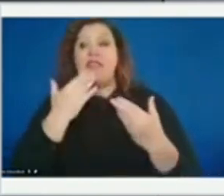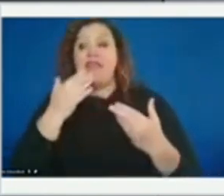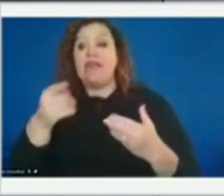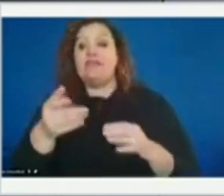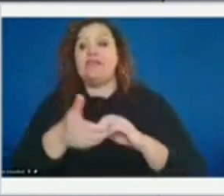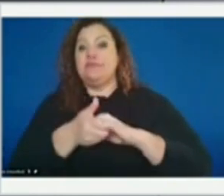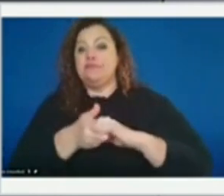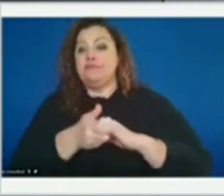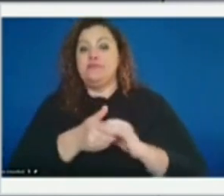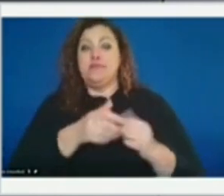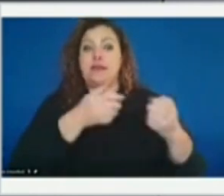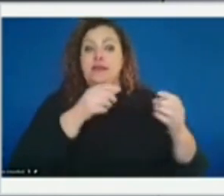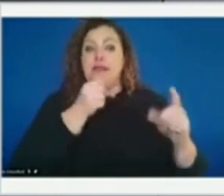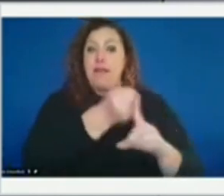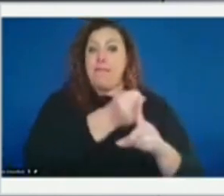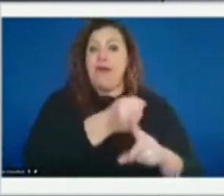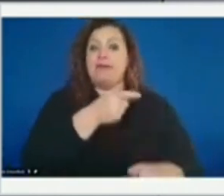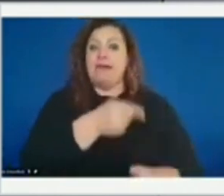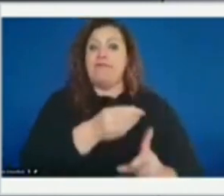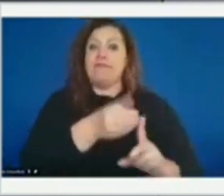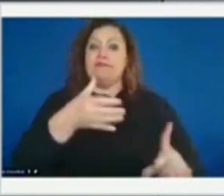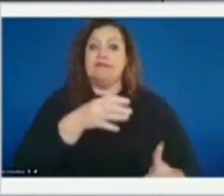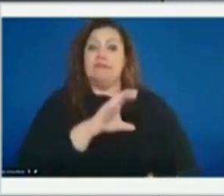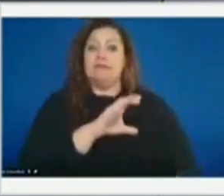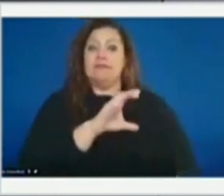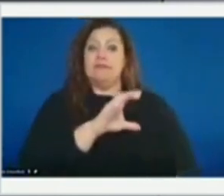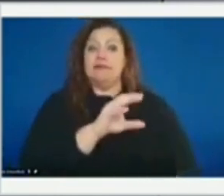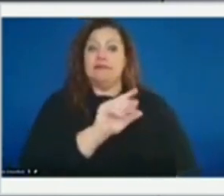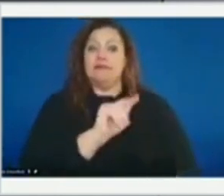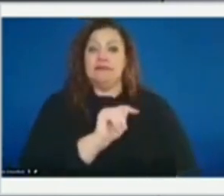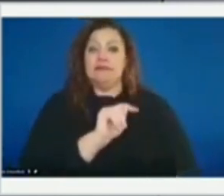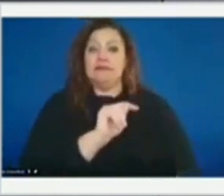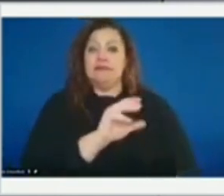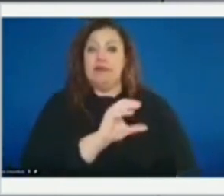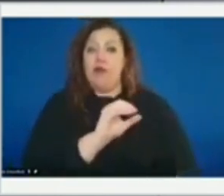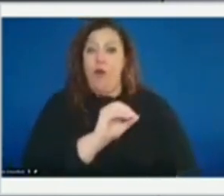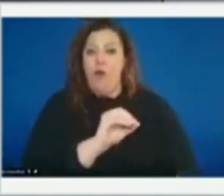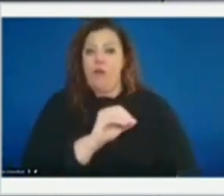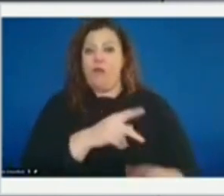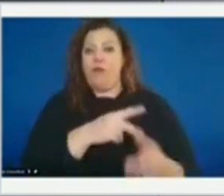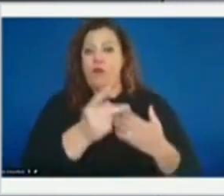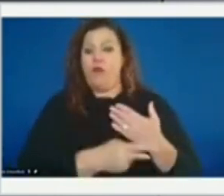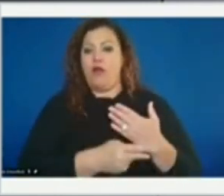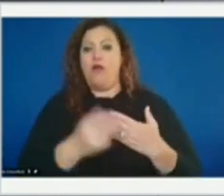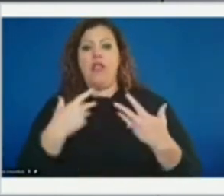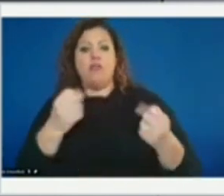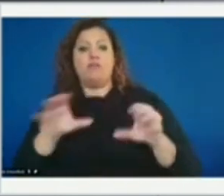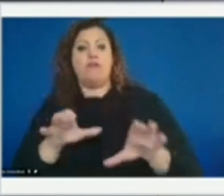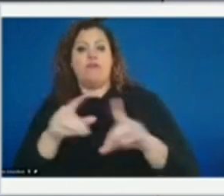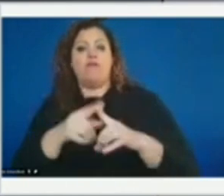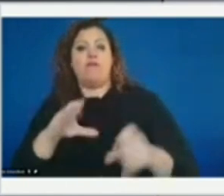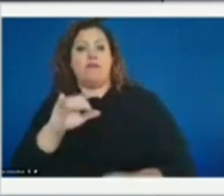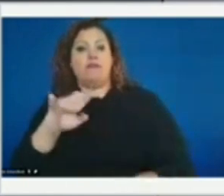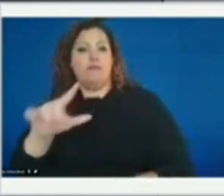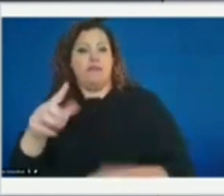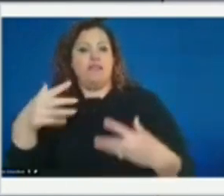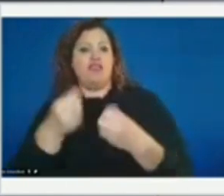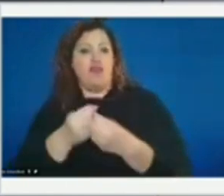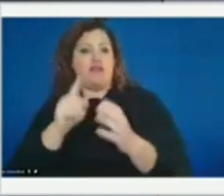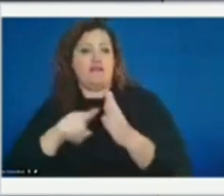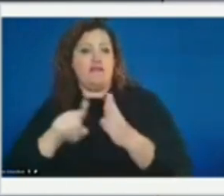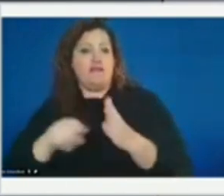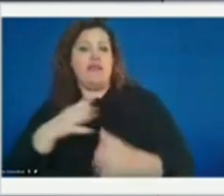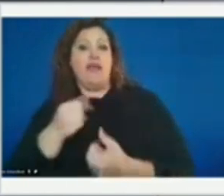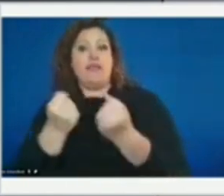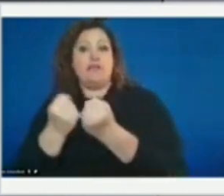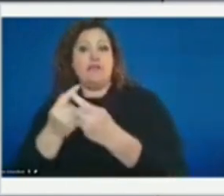impact of the expanded CTCO program, the strong performance of our Civilian Crash Investigation Unit, and support from